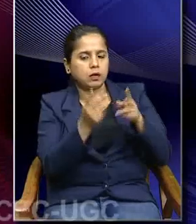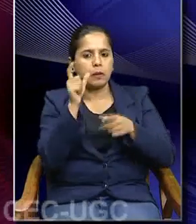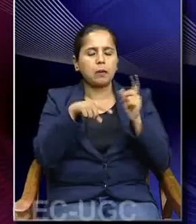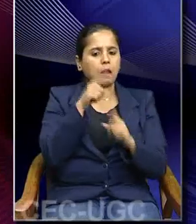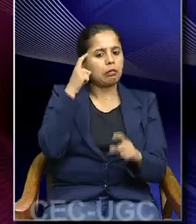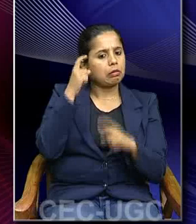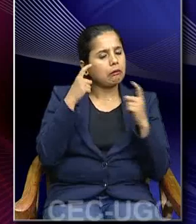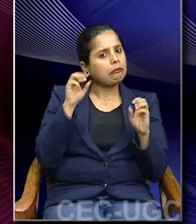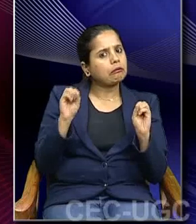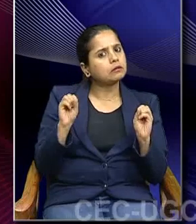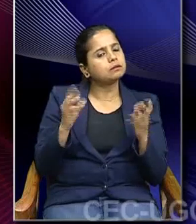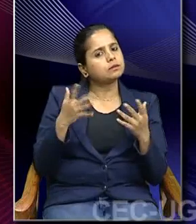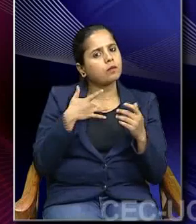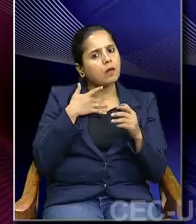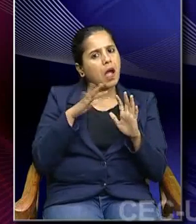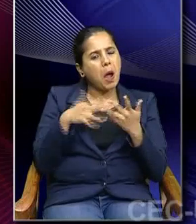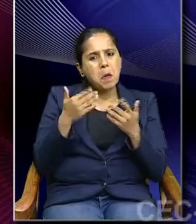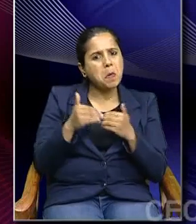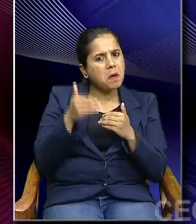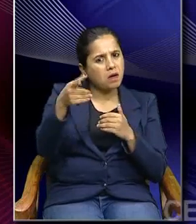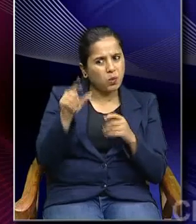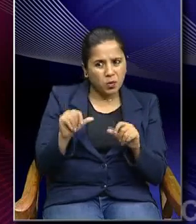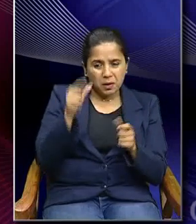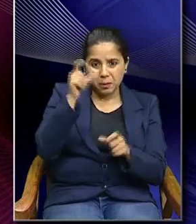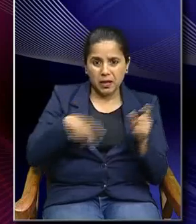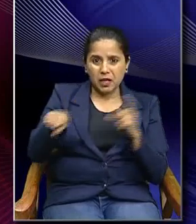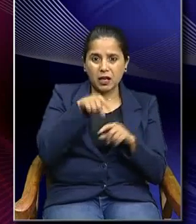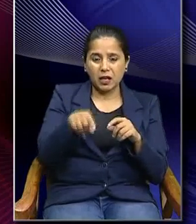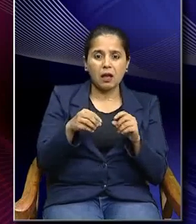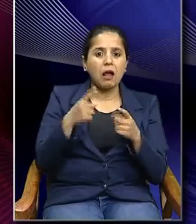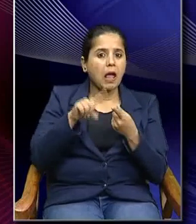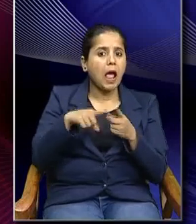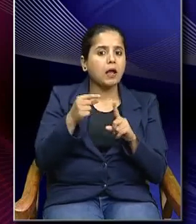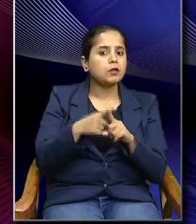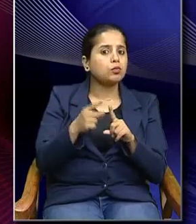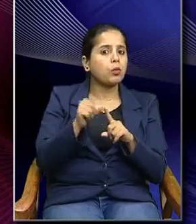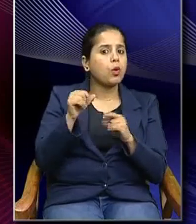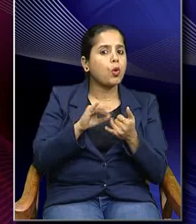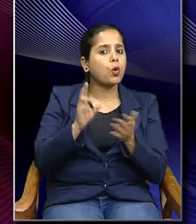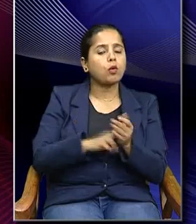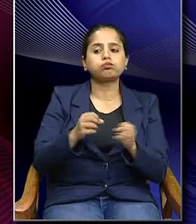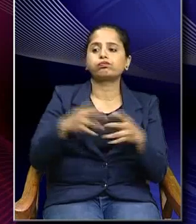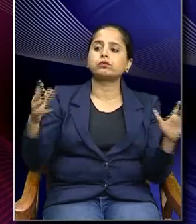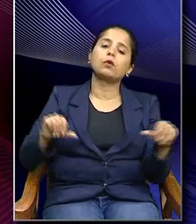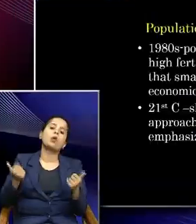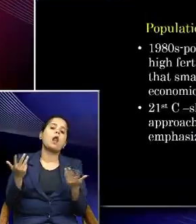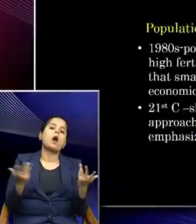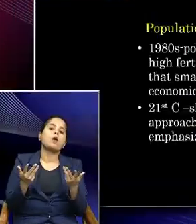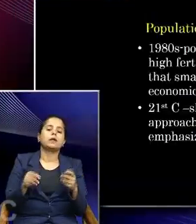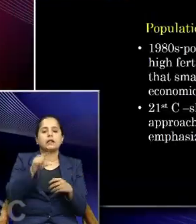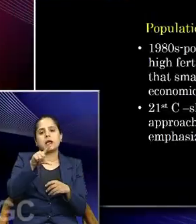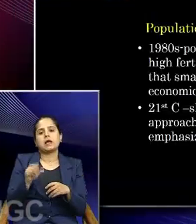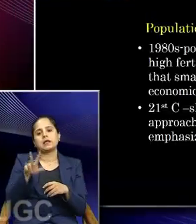thinking that how far could this population explosion go. 1980s,